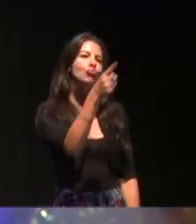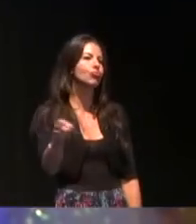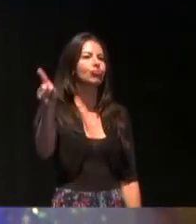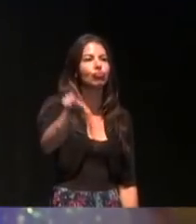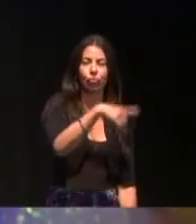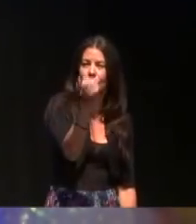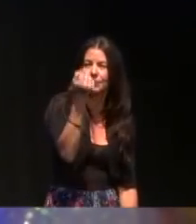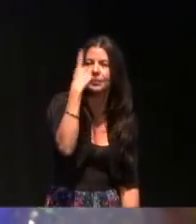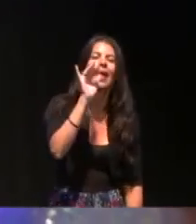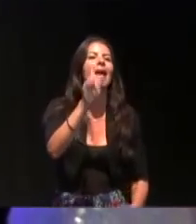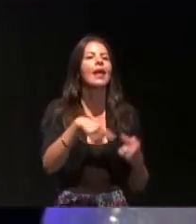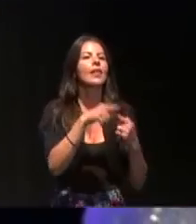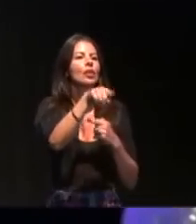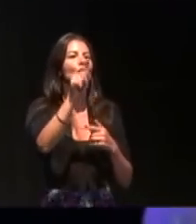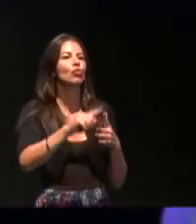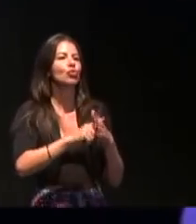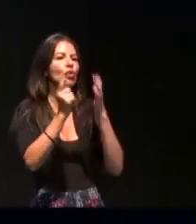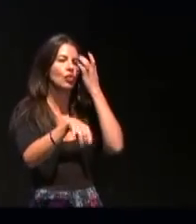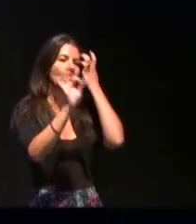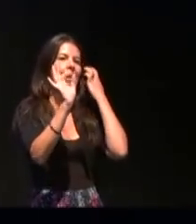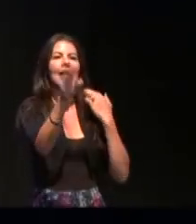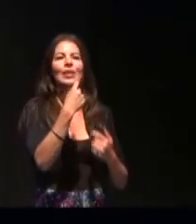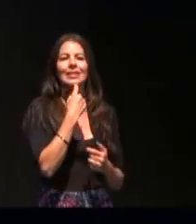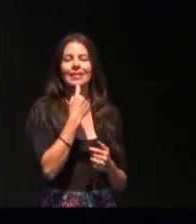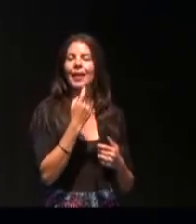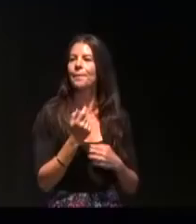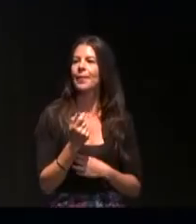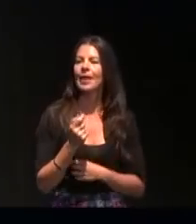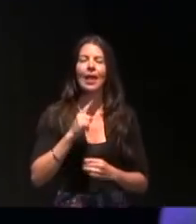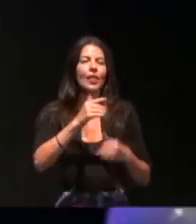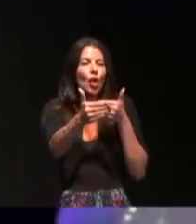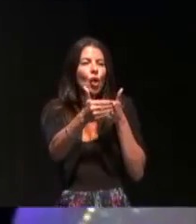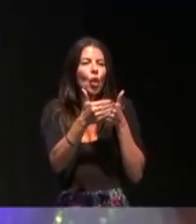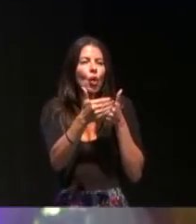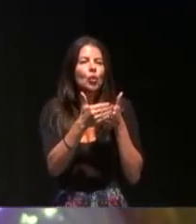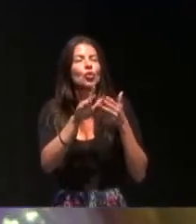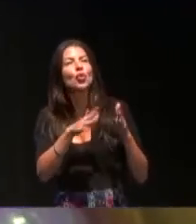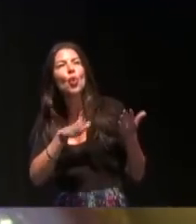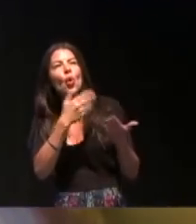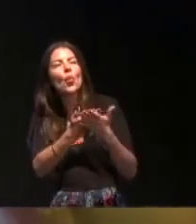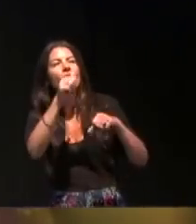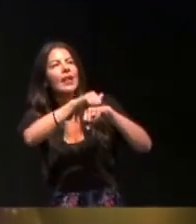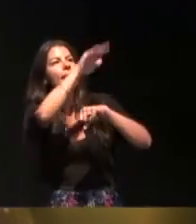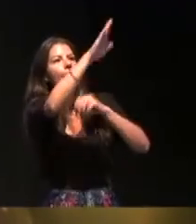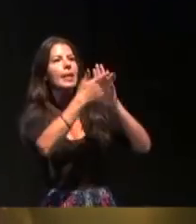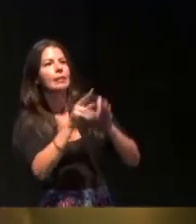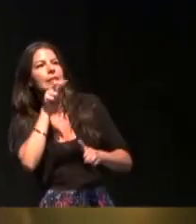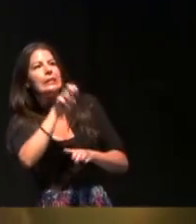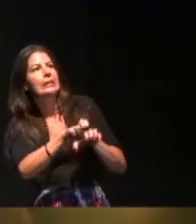see. And then you begin to discover, as the saying goes, that the closer you get to the mountaintop, the steeper it